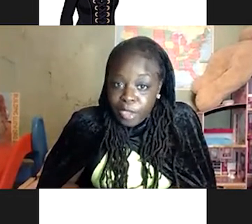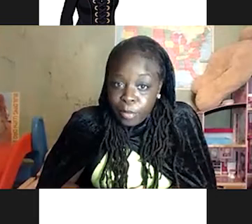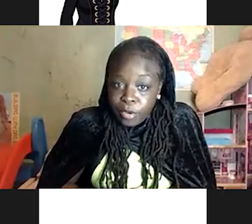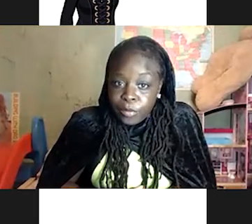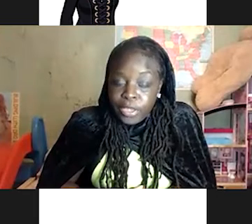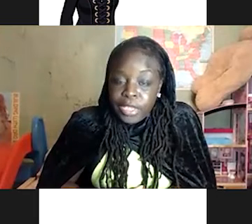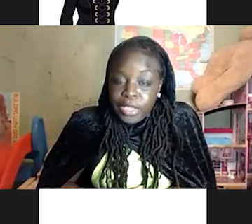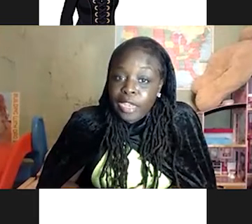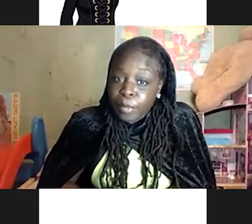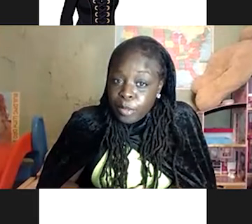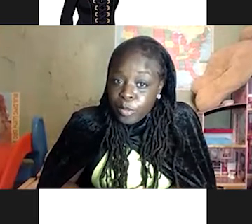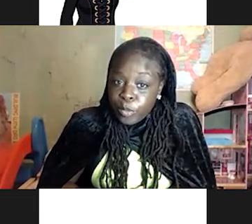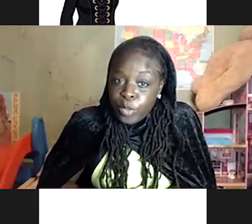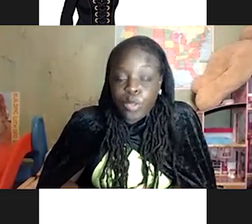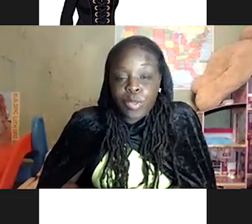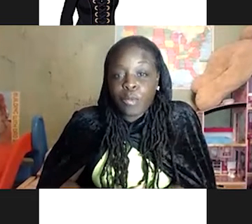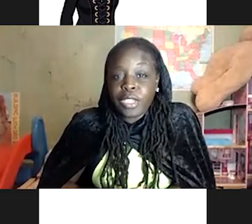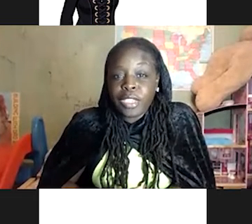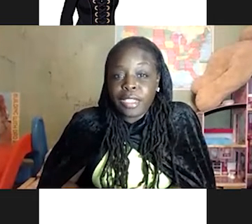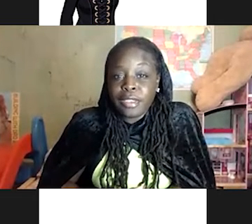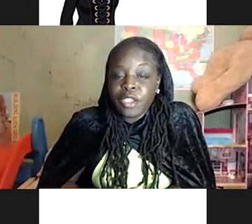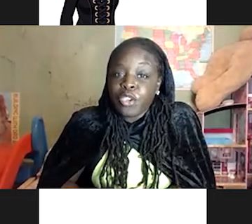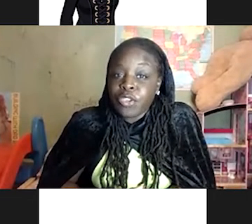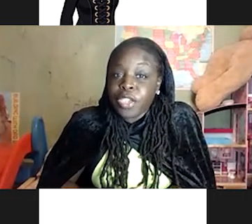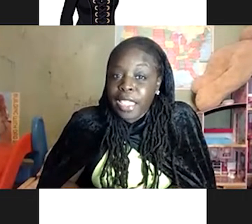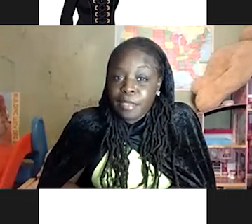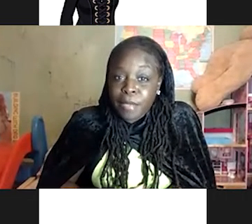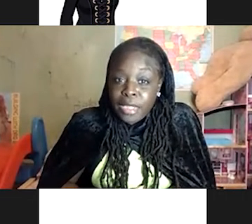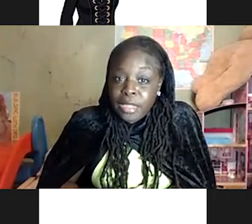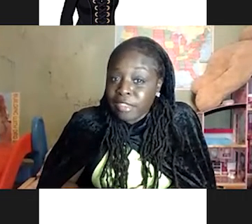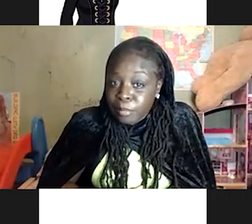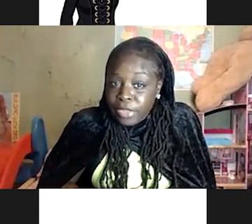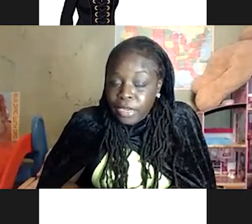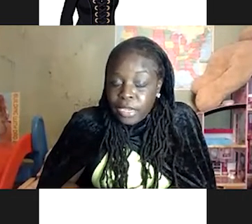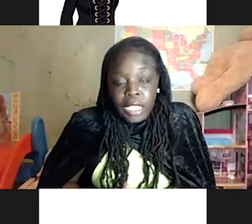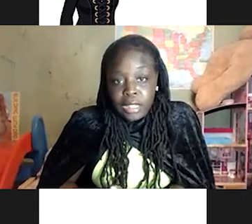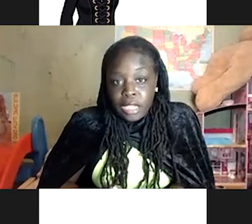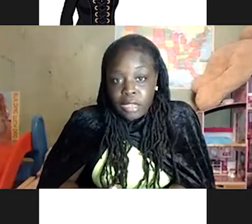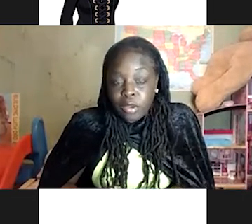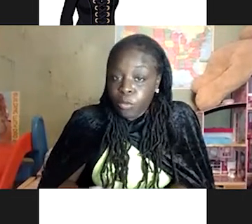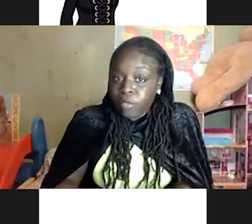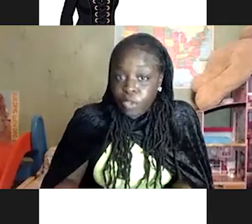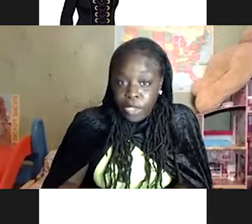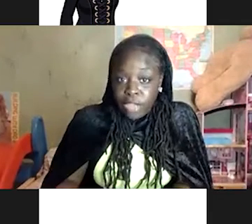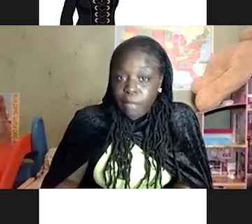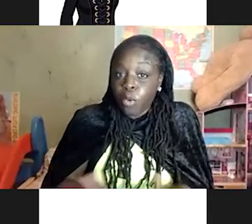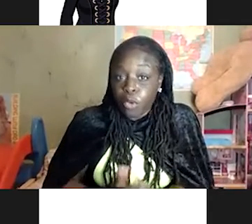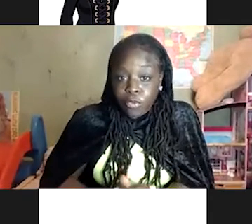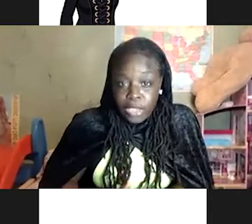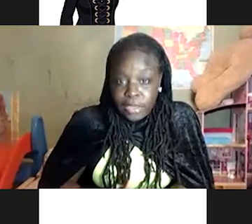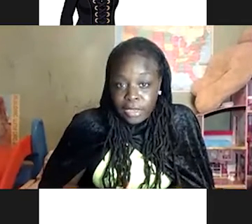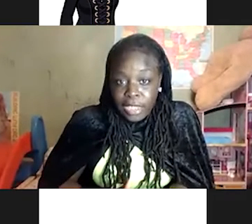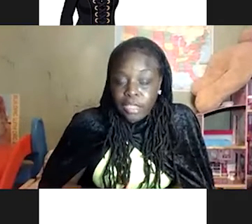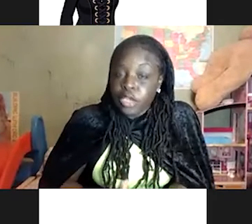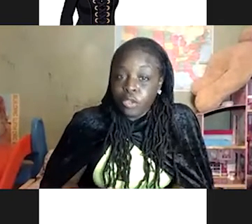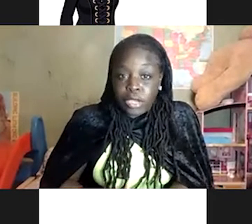piece of paper and a pencil so that we can create a mask template. And then whenever you have time, or if you